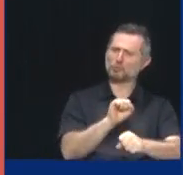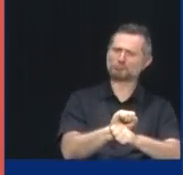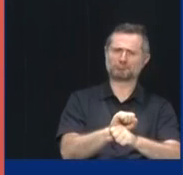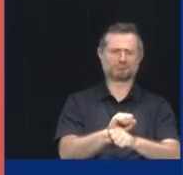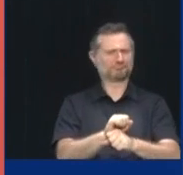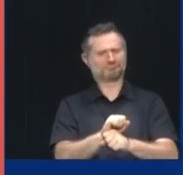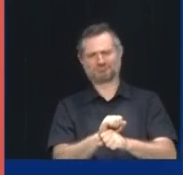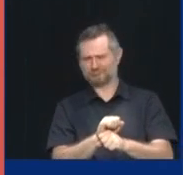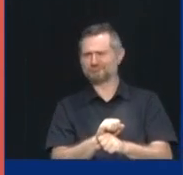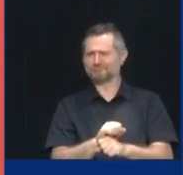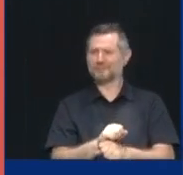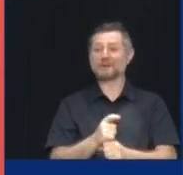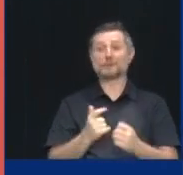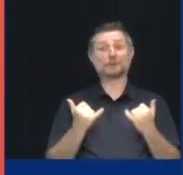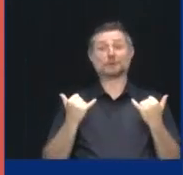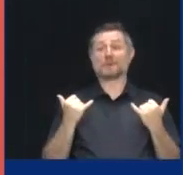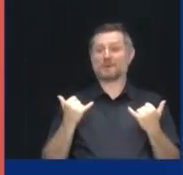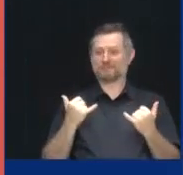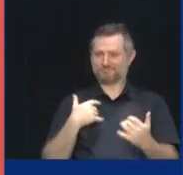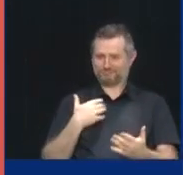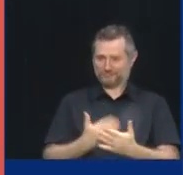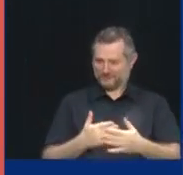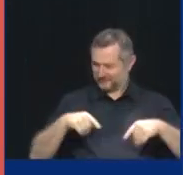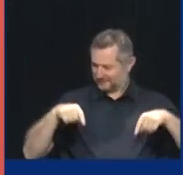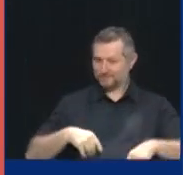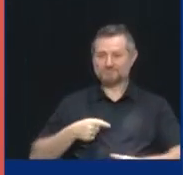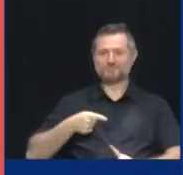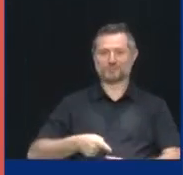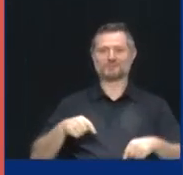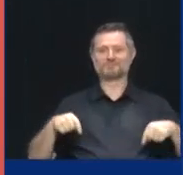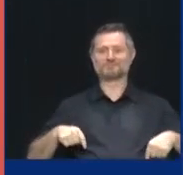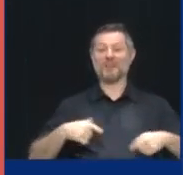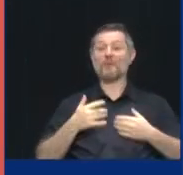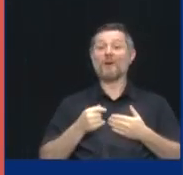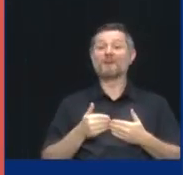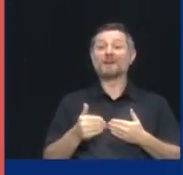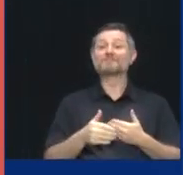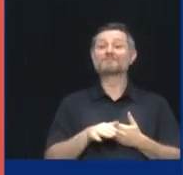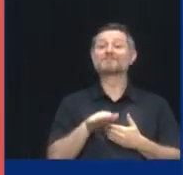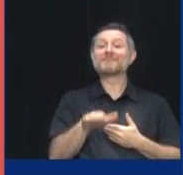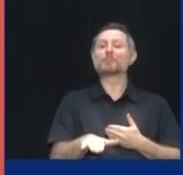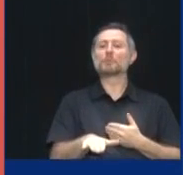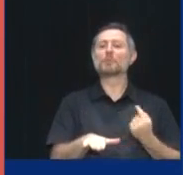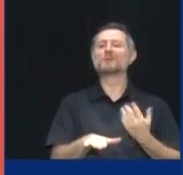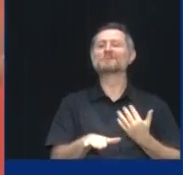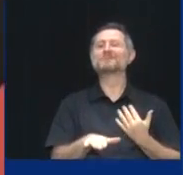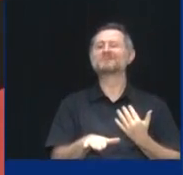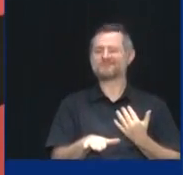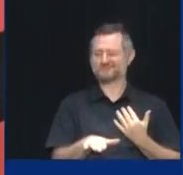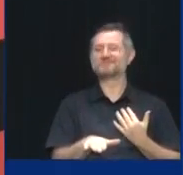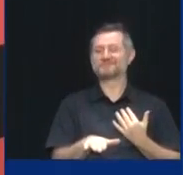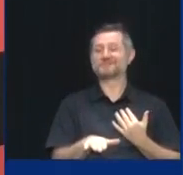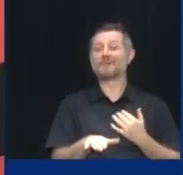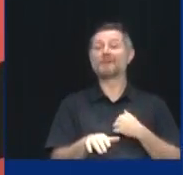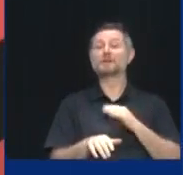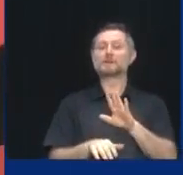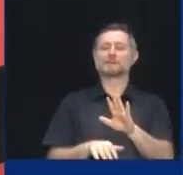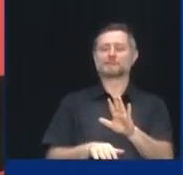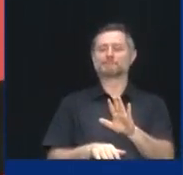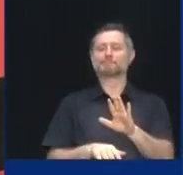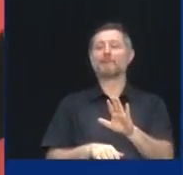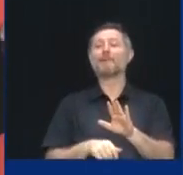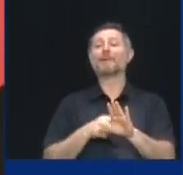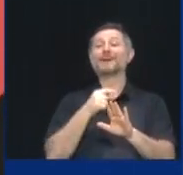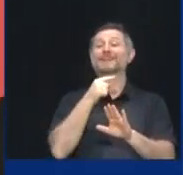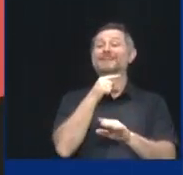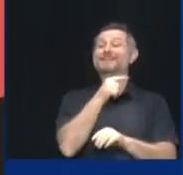But that brings us here today as we take the next step. And I am, you know, the guy talks about making